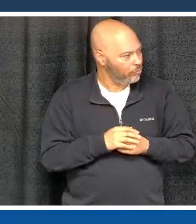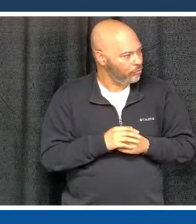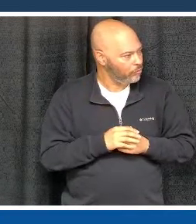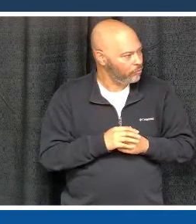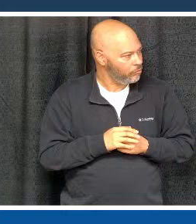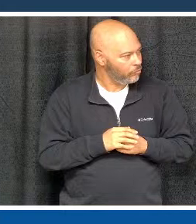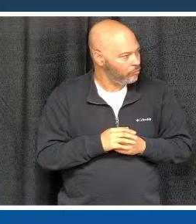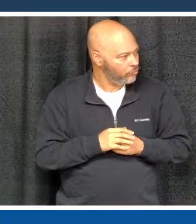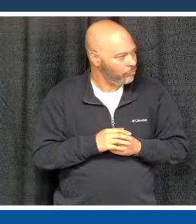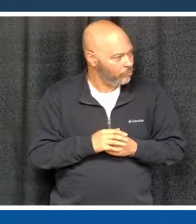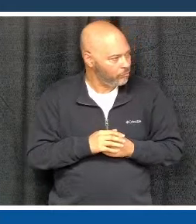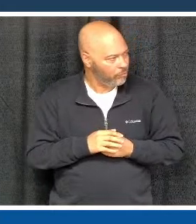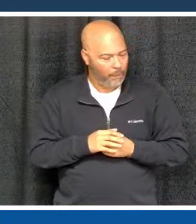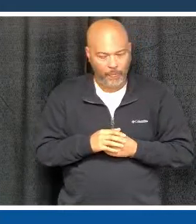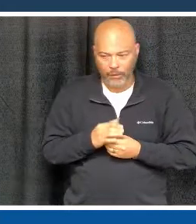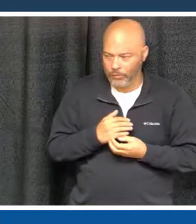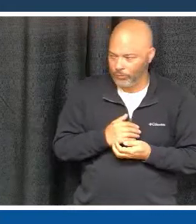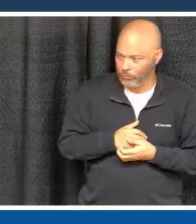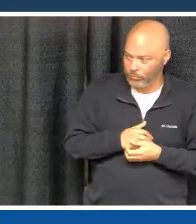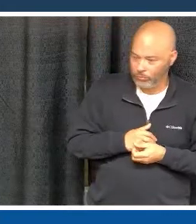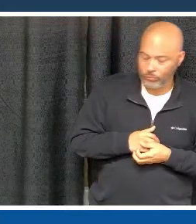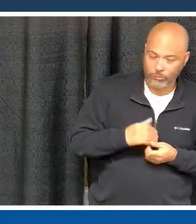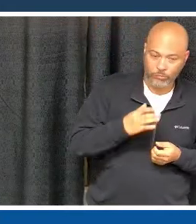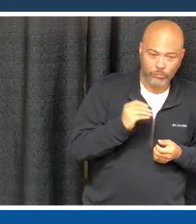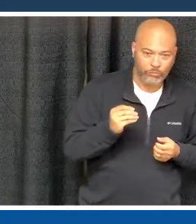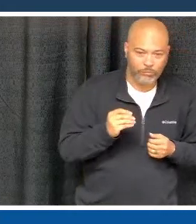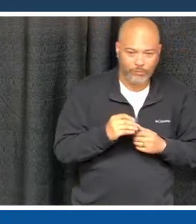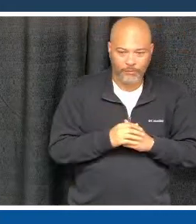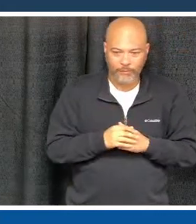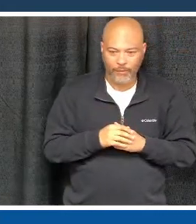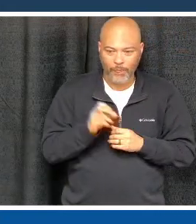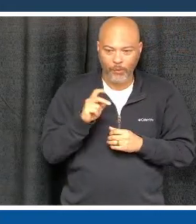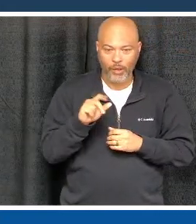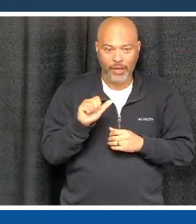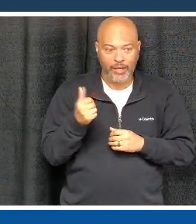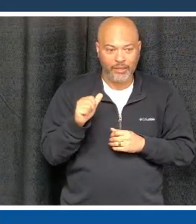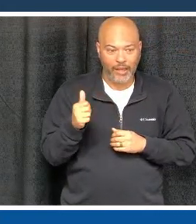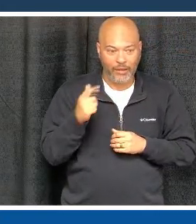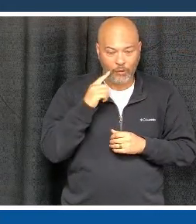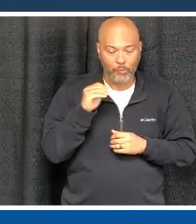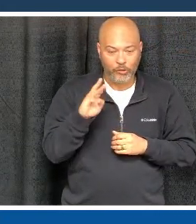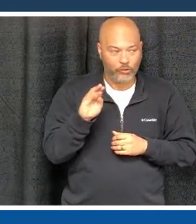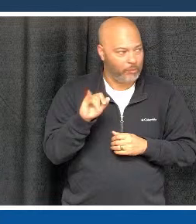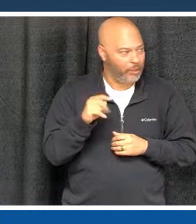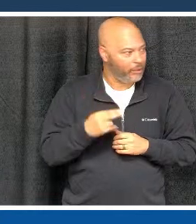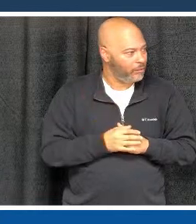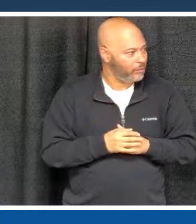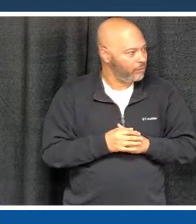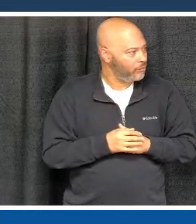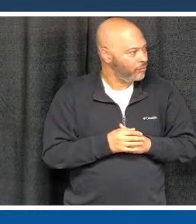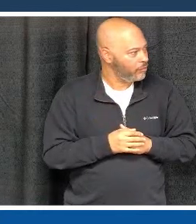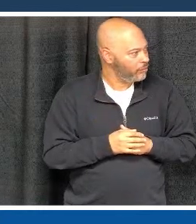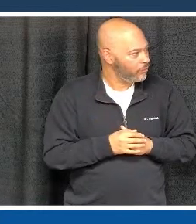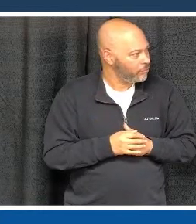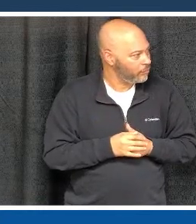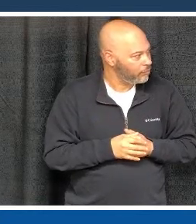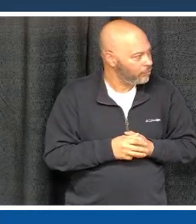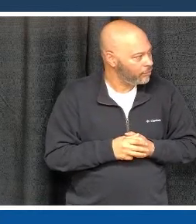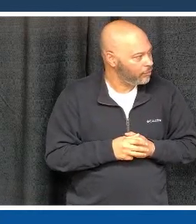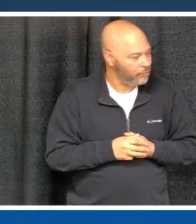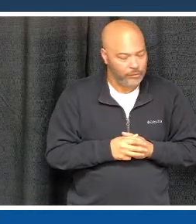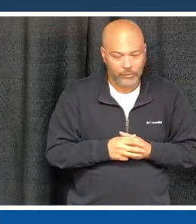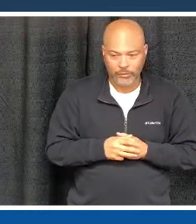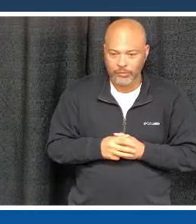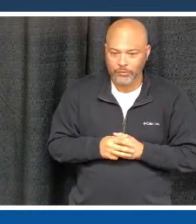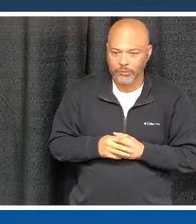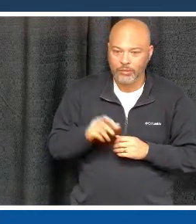kind and You're welcome. You are welcome. Okay, anything else for Mr. Smith? Thank you, Mr. Smith. Yes, sir.